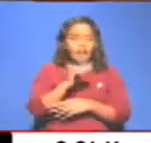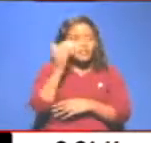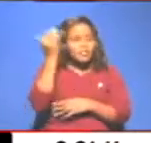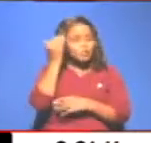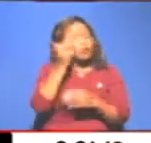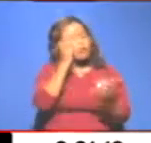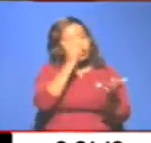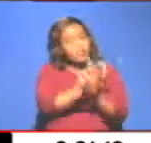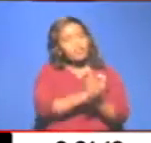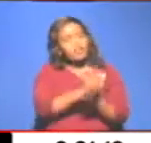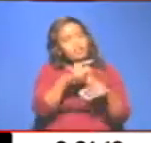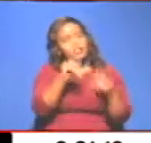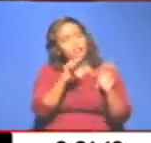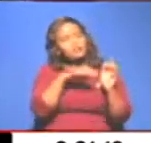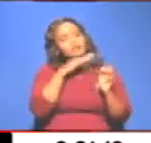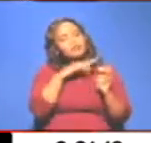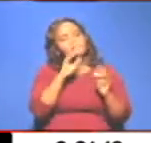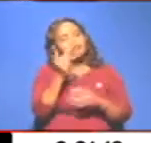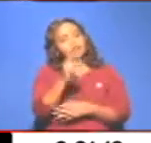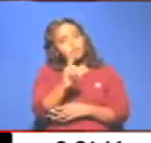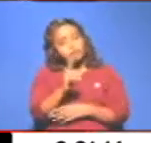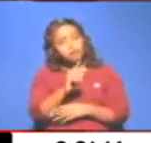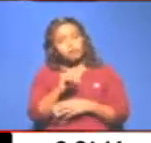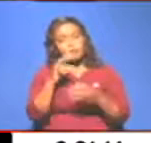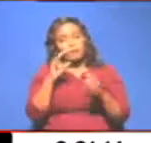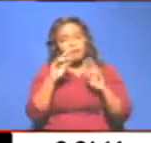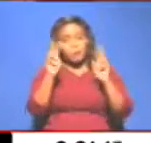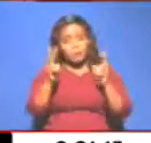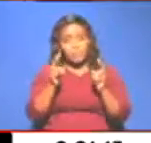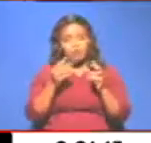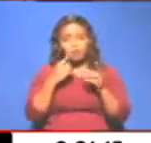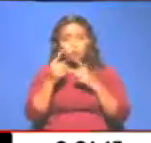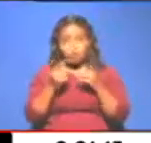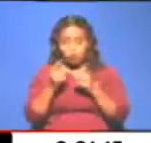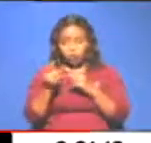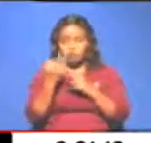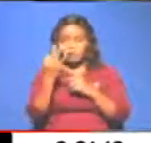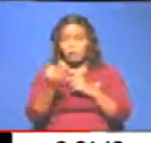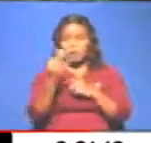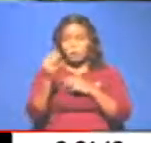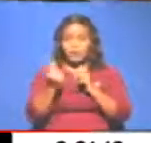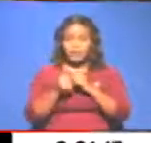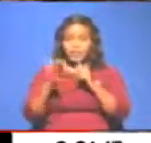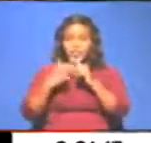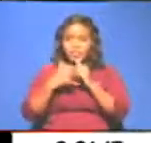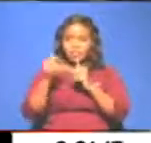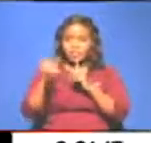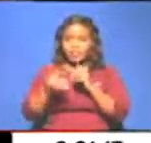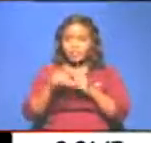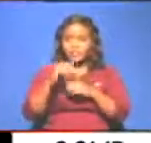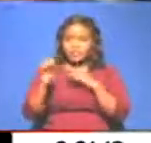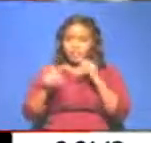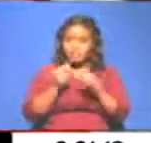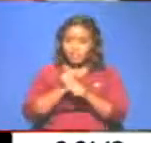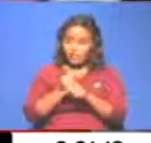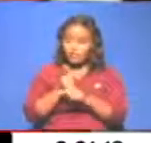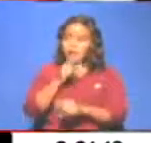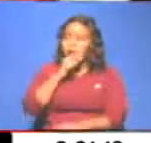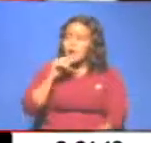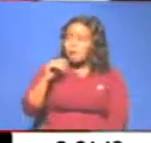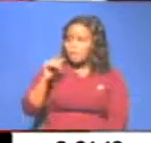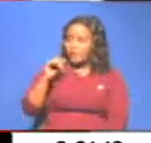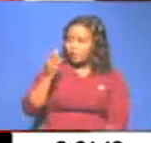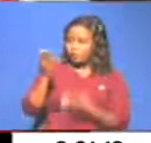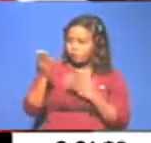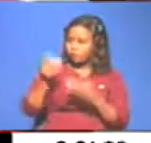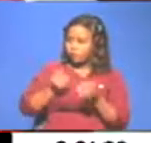his demise. The matter will be mentioned on March 18th this year. Wanjigi, his wife, and six other accused